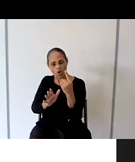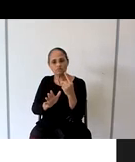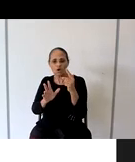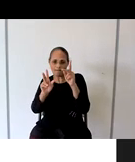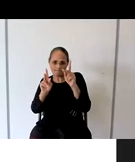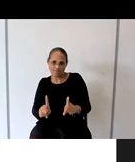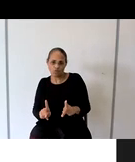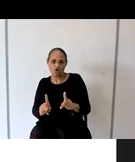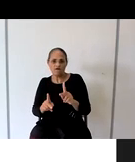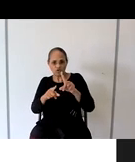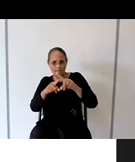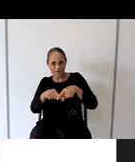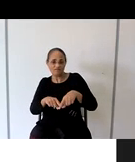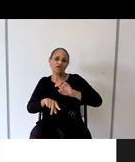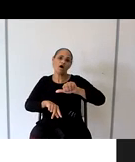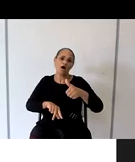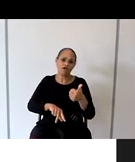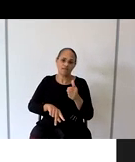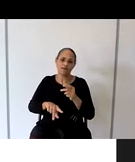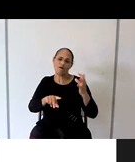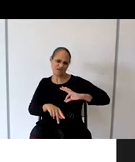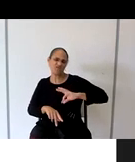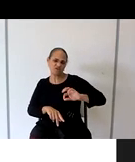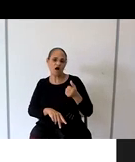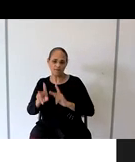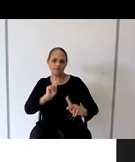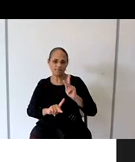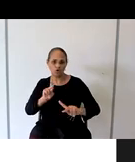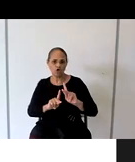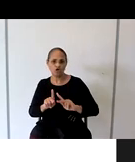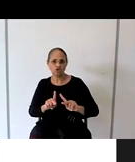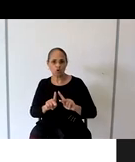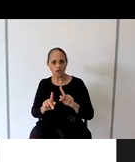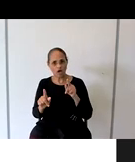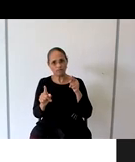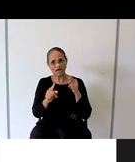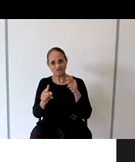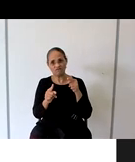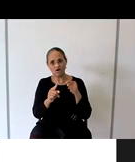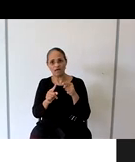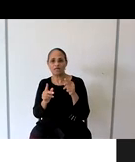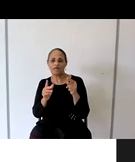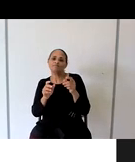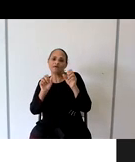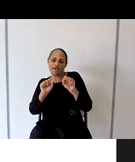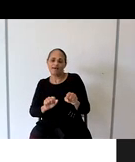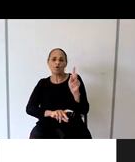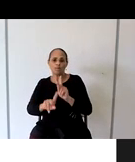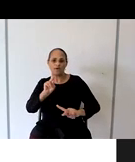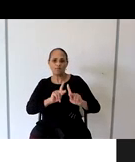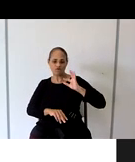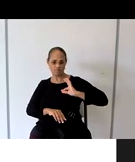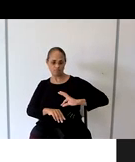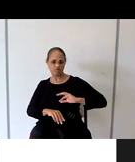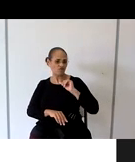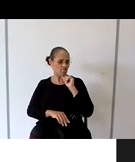group of people. So in this case, we're objectifying disabled people for the benefit of